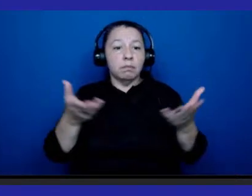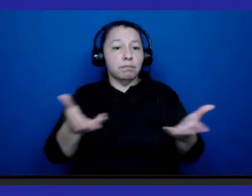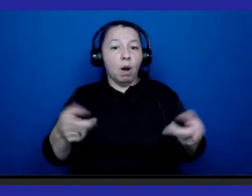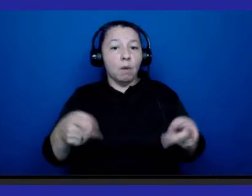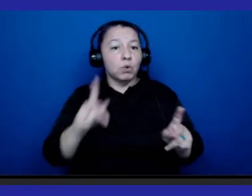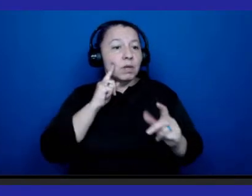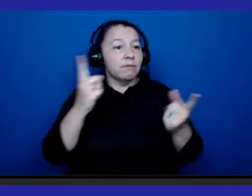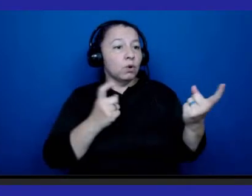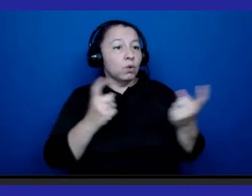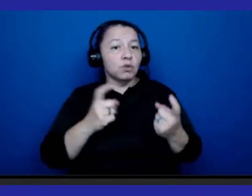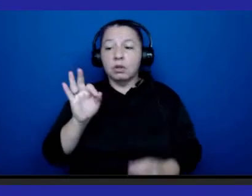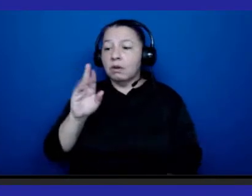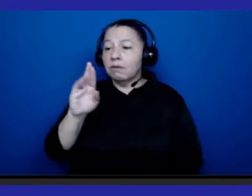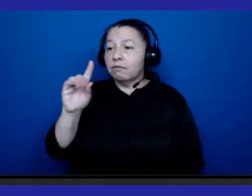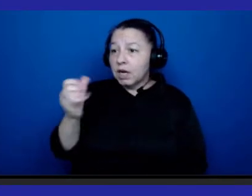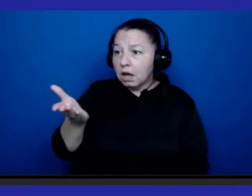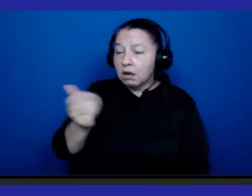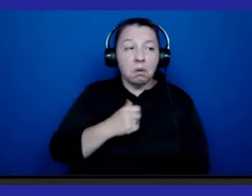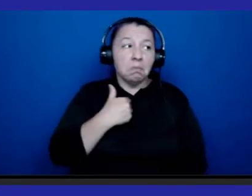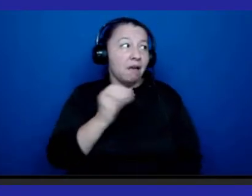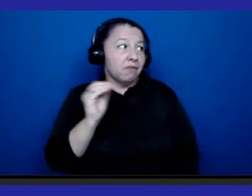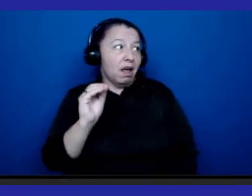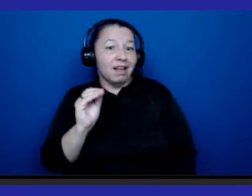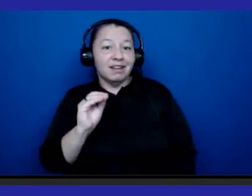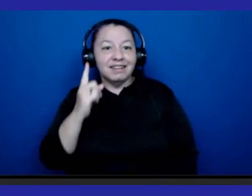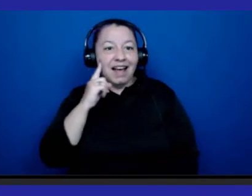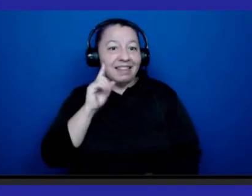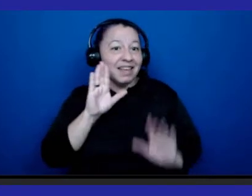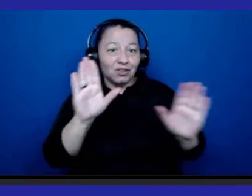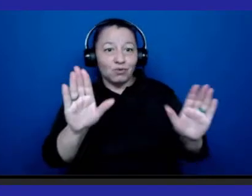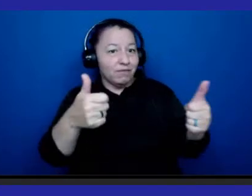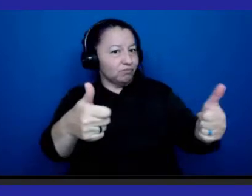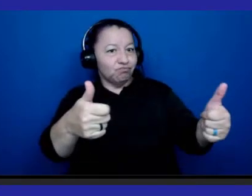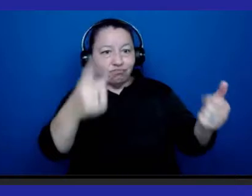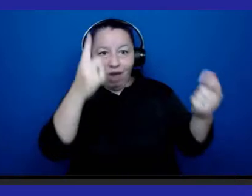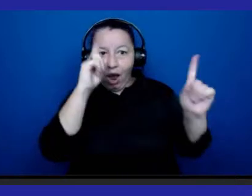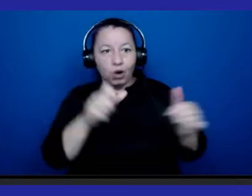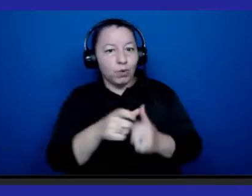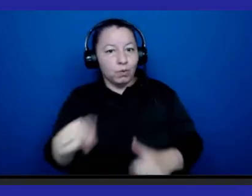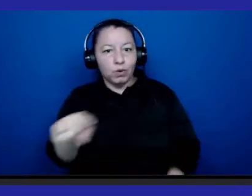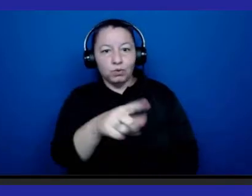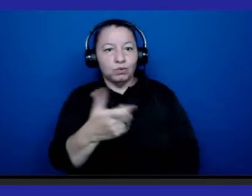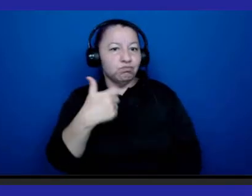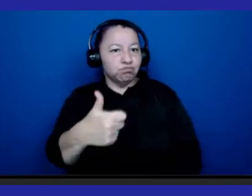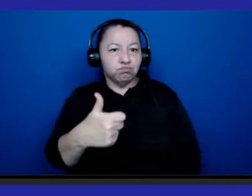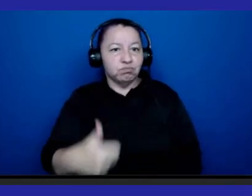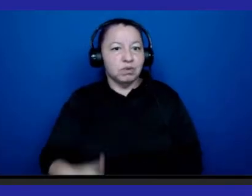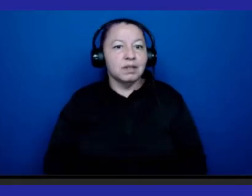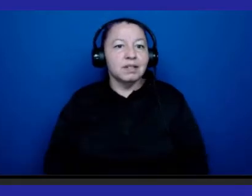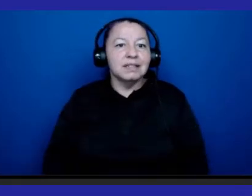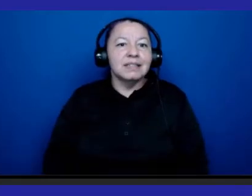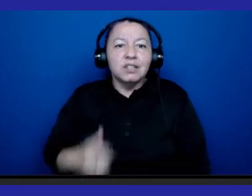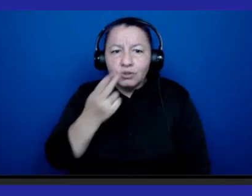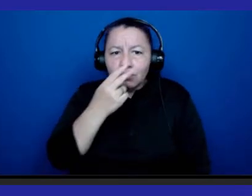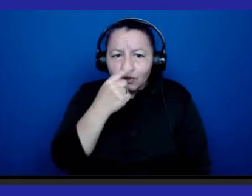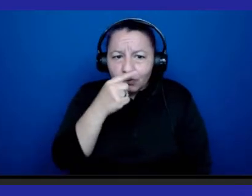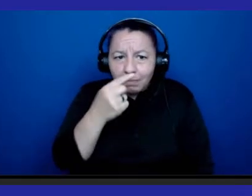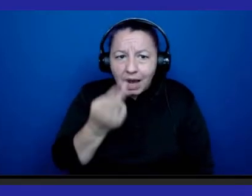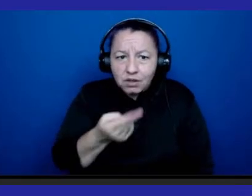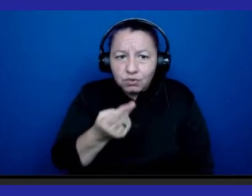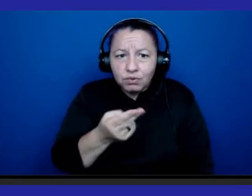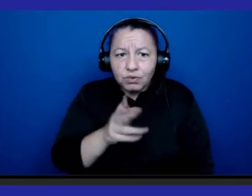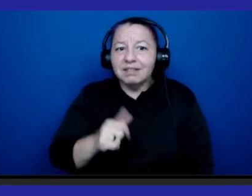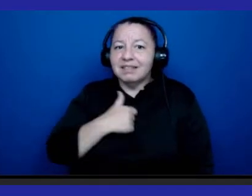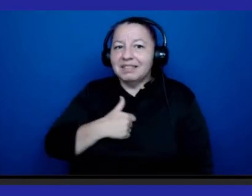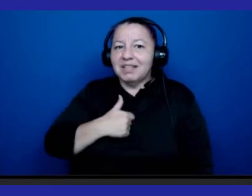have quite, I mean, no, I think this is terrific, and I agree with you, Deb. It's sort of like where, oh, I said, I'm sorry, I don't have